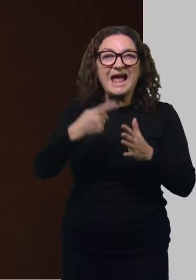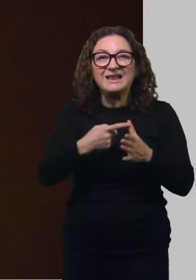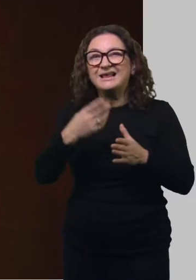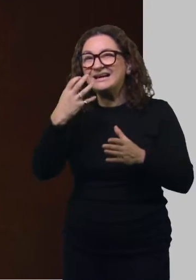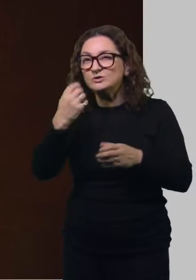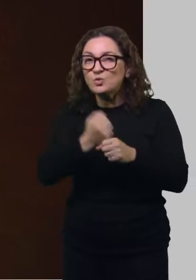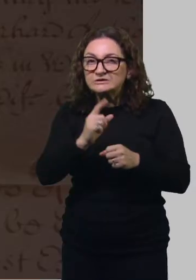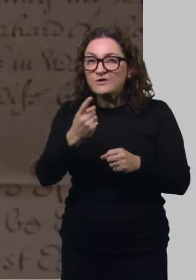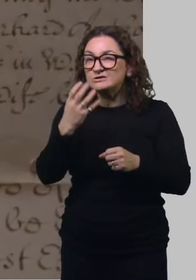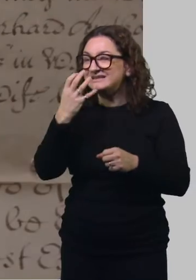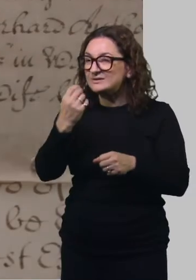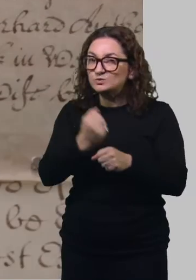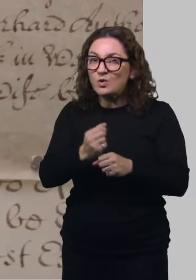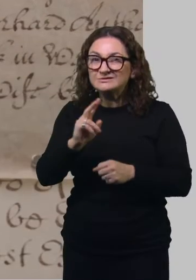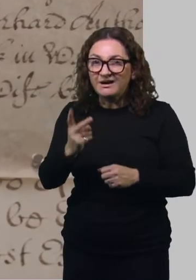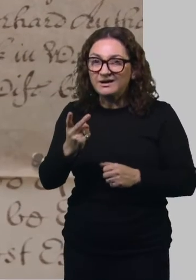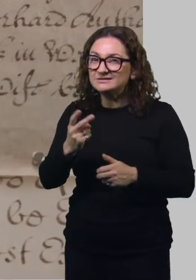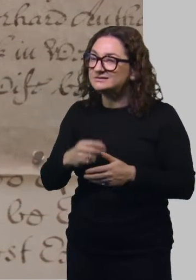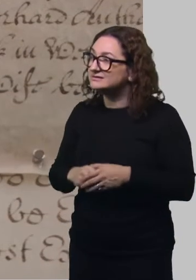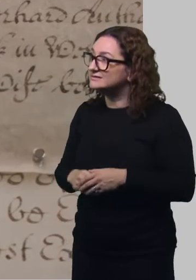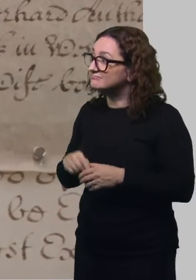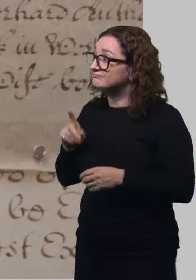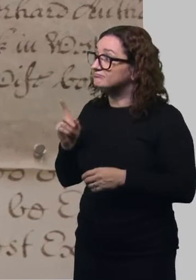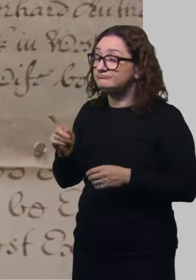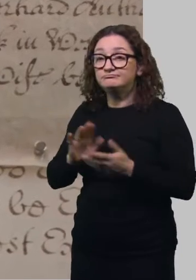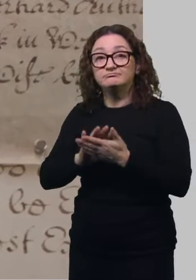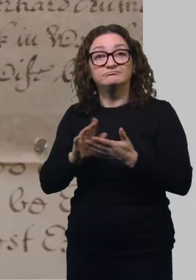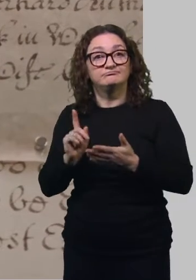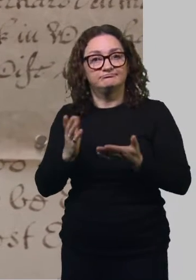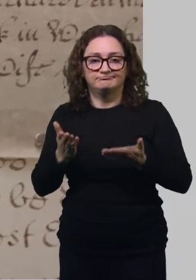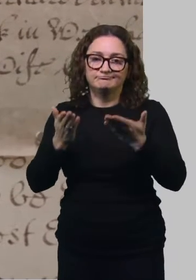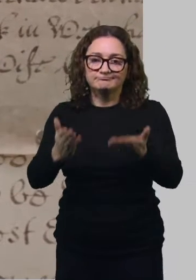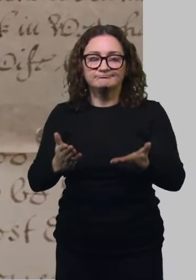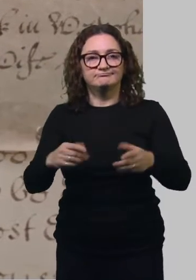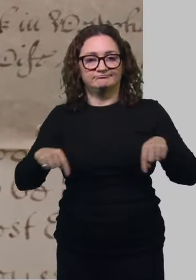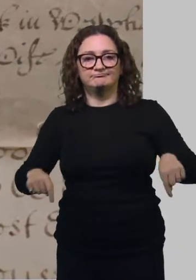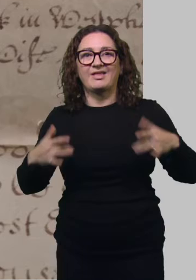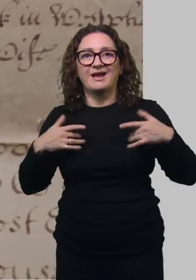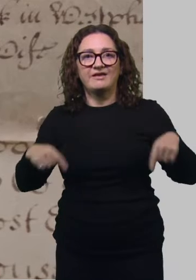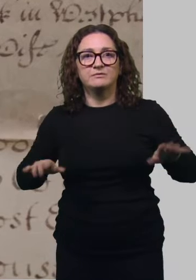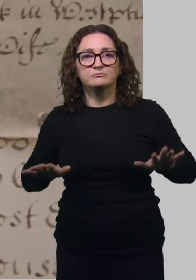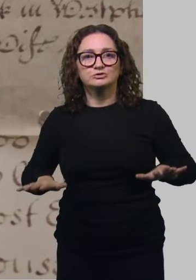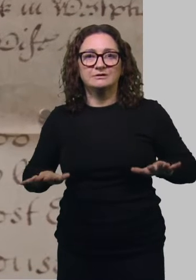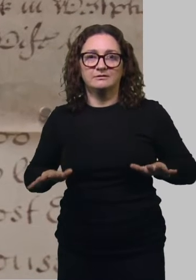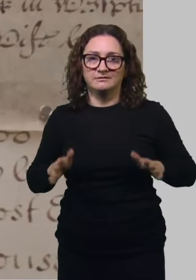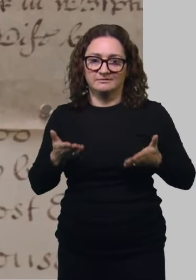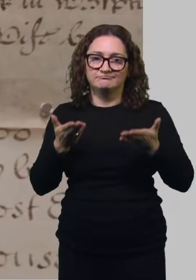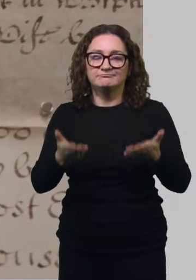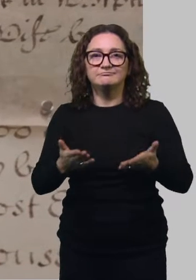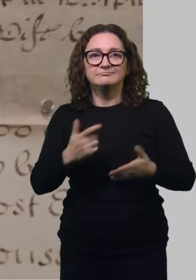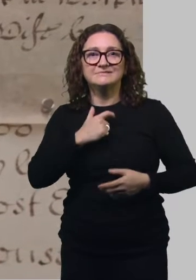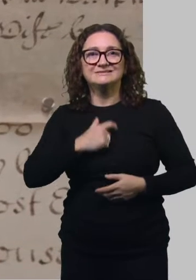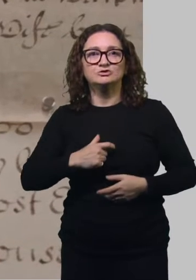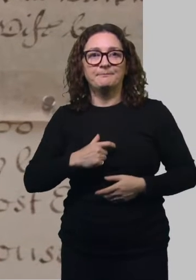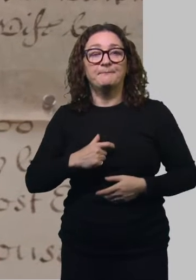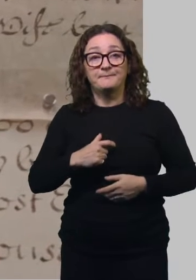British citizenship. Until 1844, a foreign-born individual could only become a British subject by means